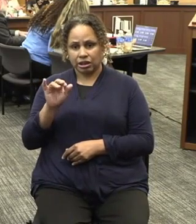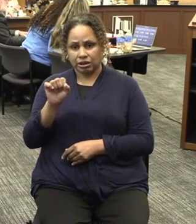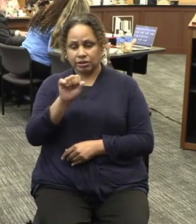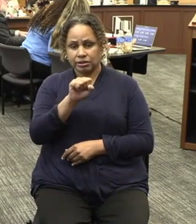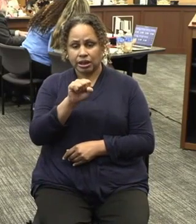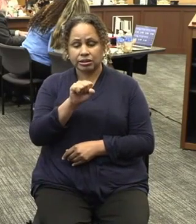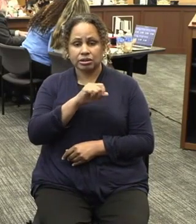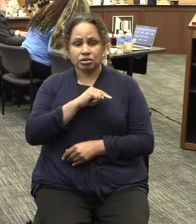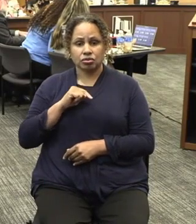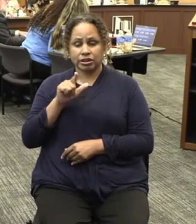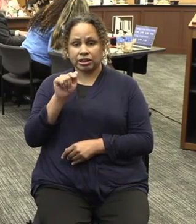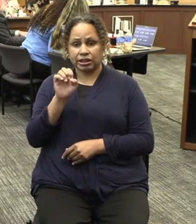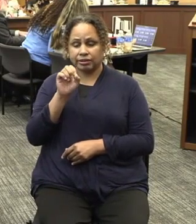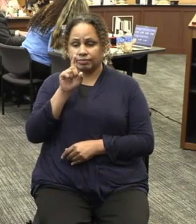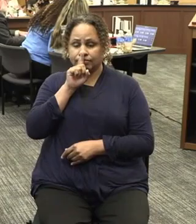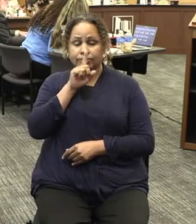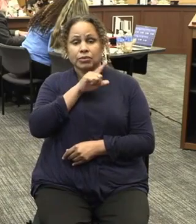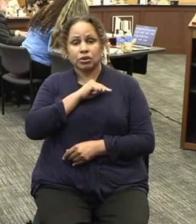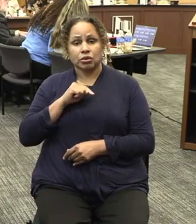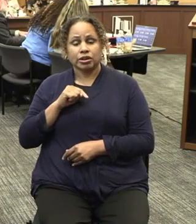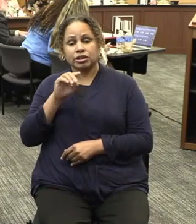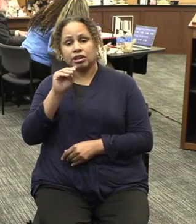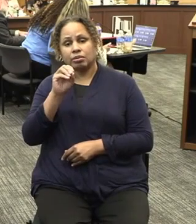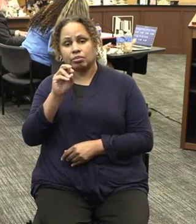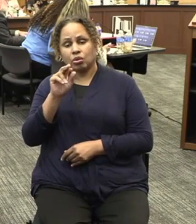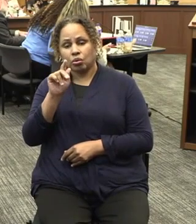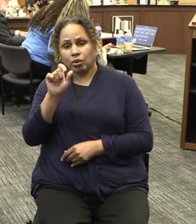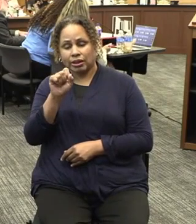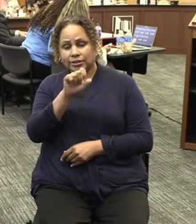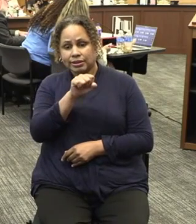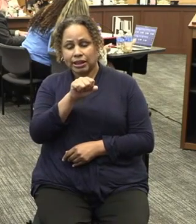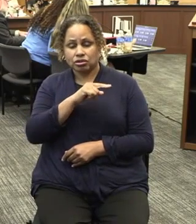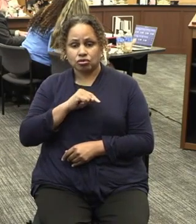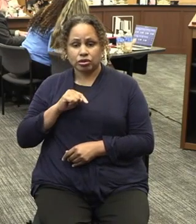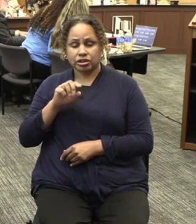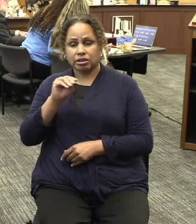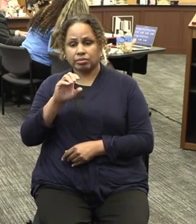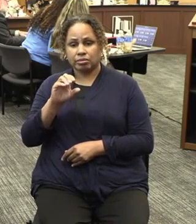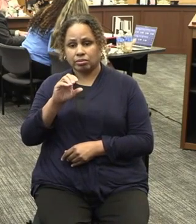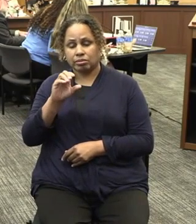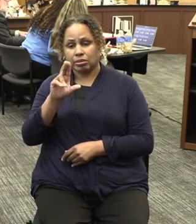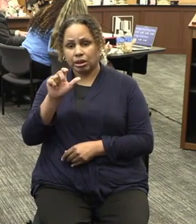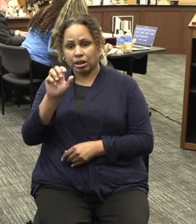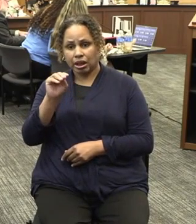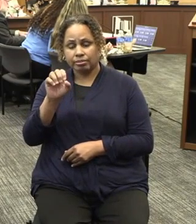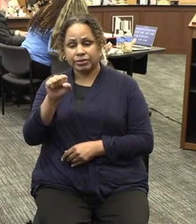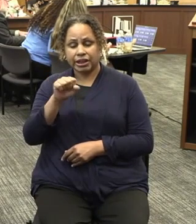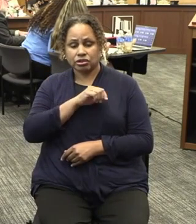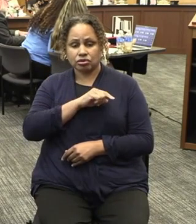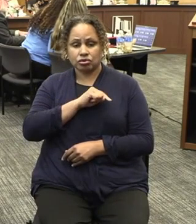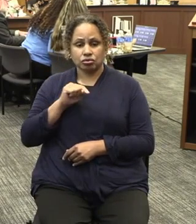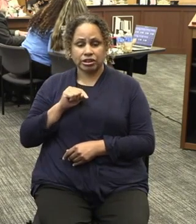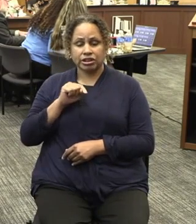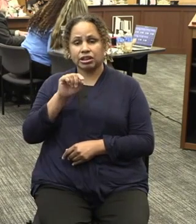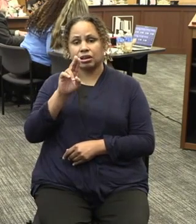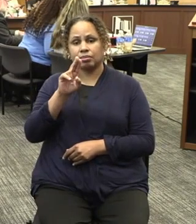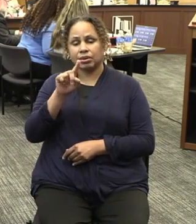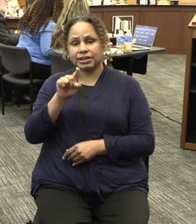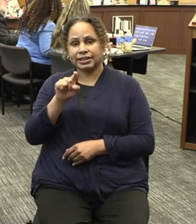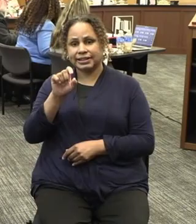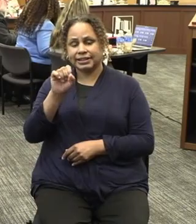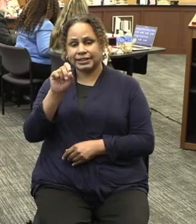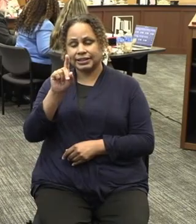Lee, trustee Morales. Yes. Trustee McCullum, Yes. trustee Budzinski, Yes. motion